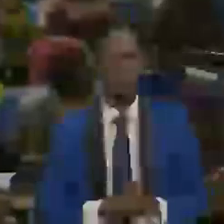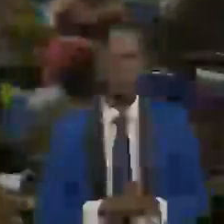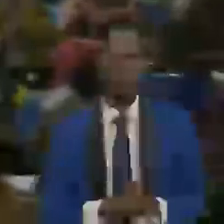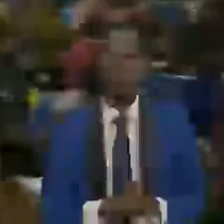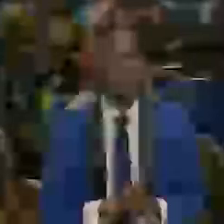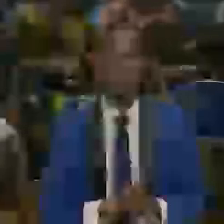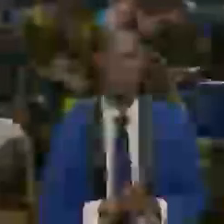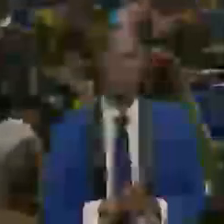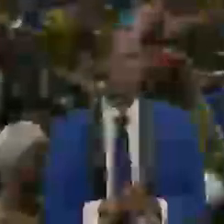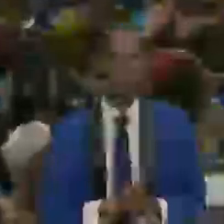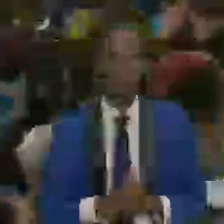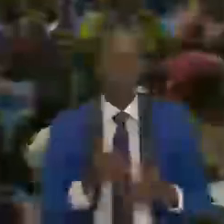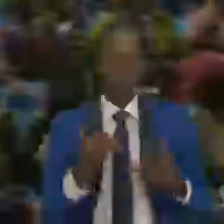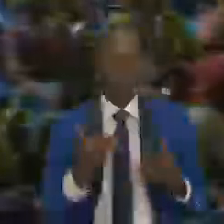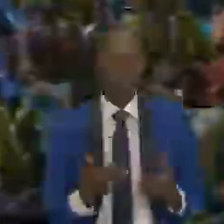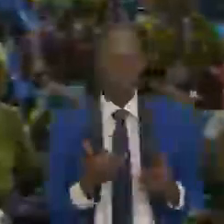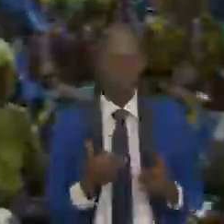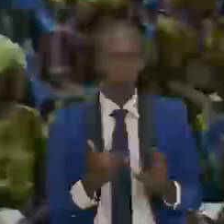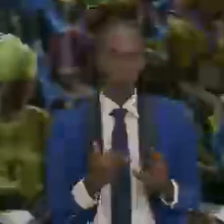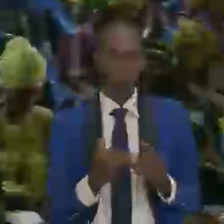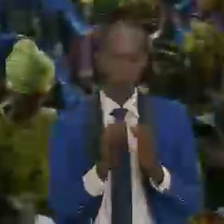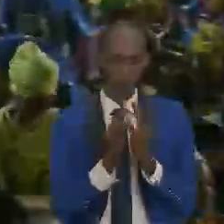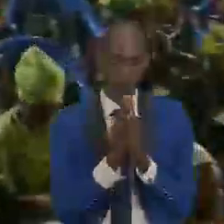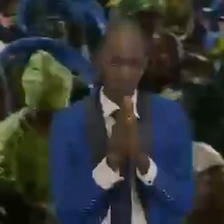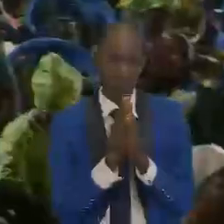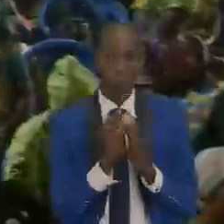Heads bowed and eyes closed.